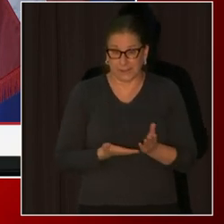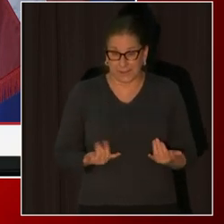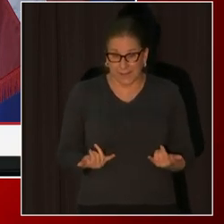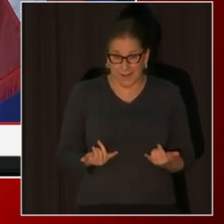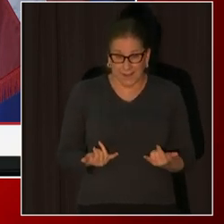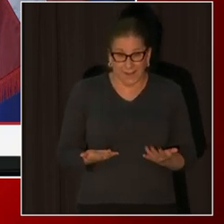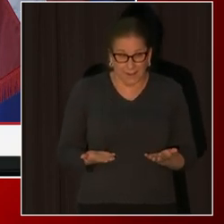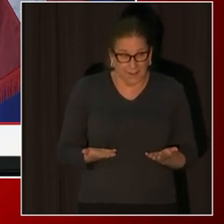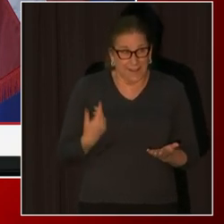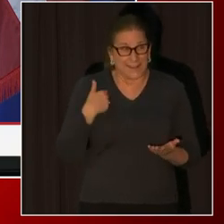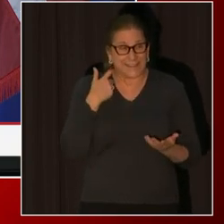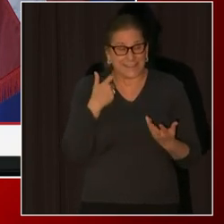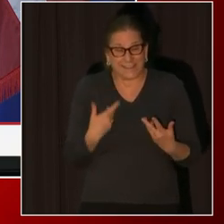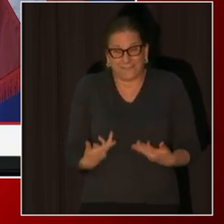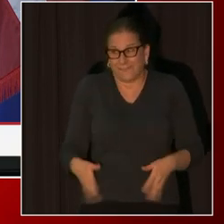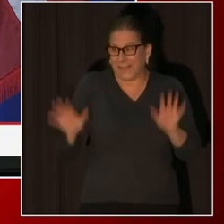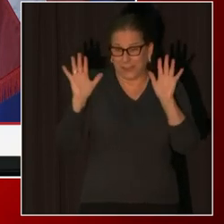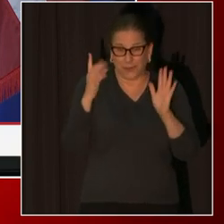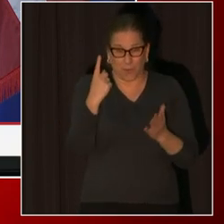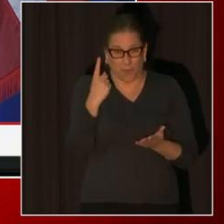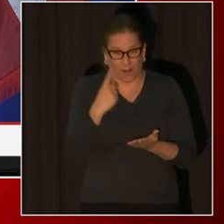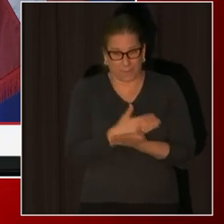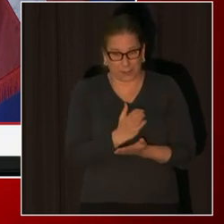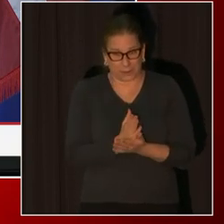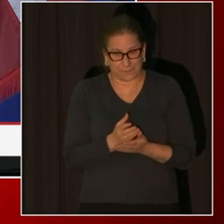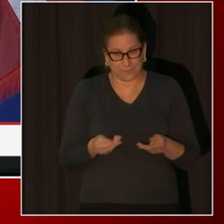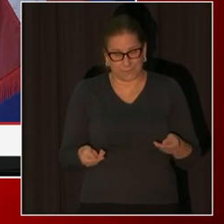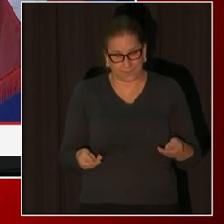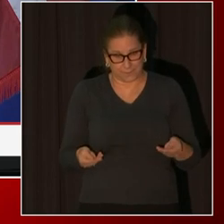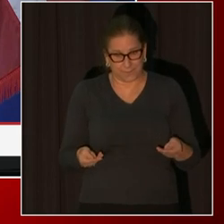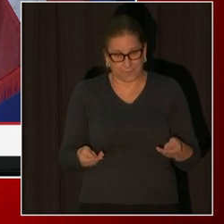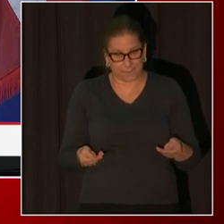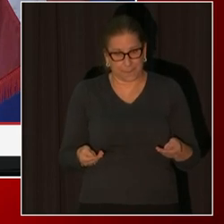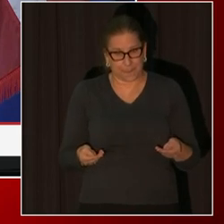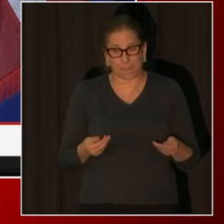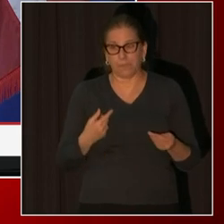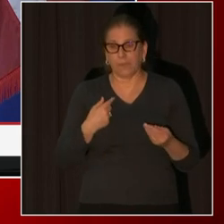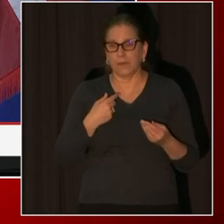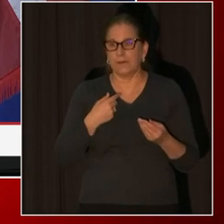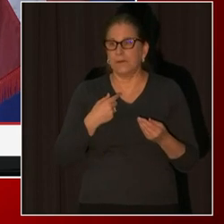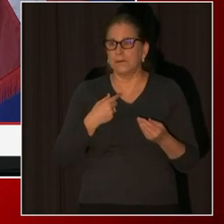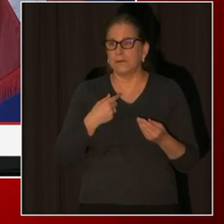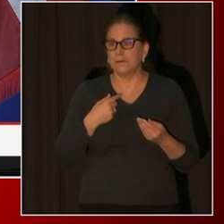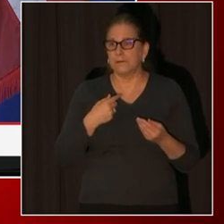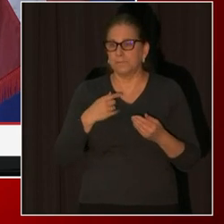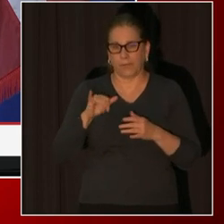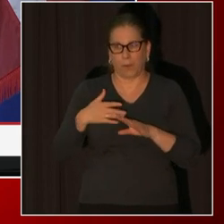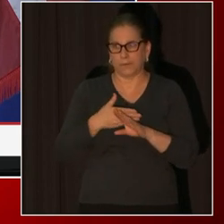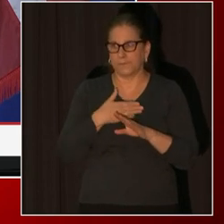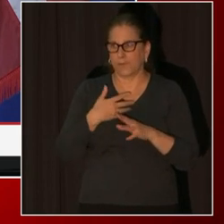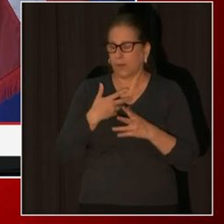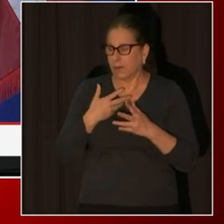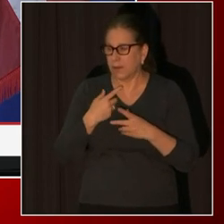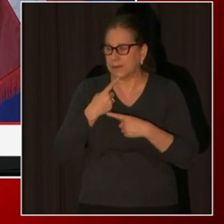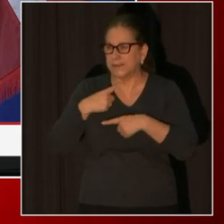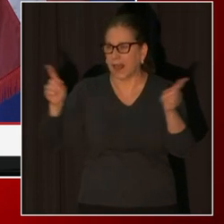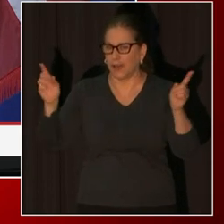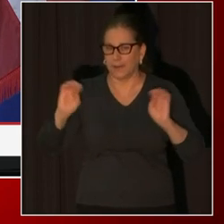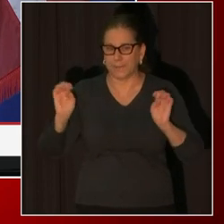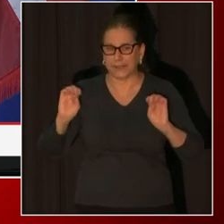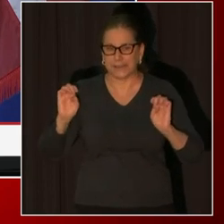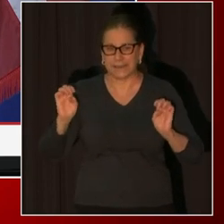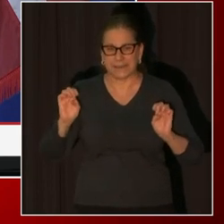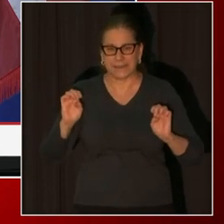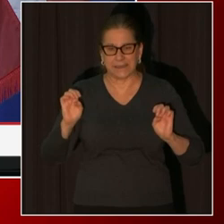before I had to declare a public health emergency. I also want to thank the Chief Financial Officer, Jeffrey